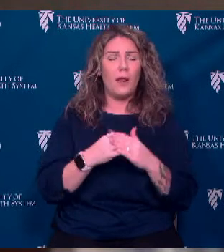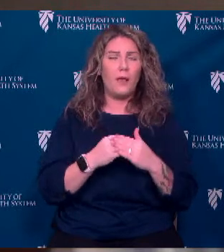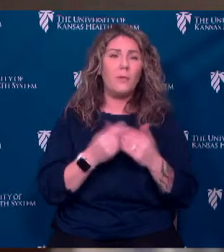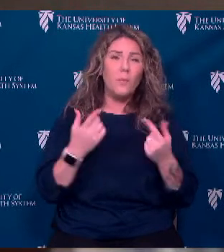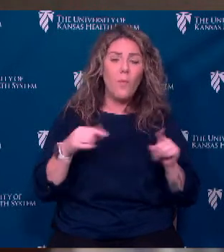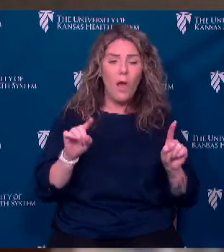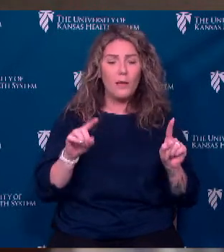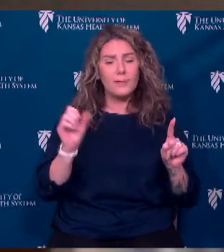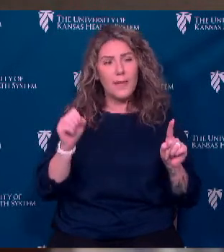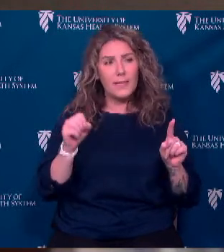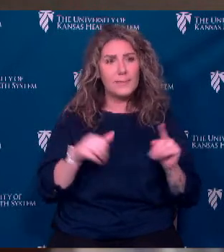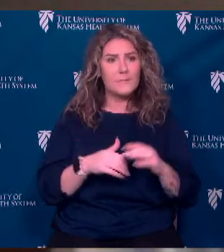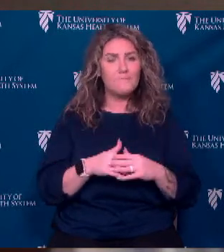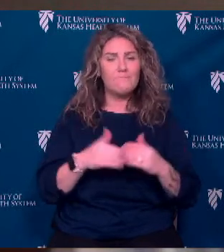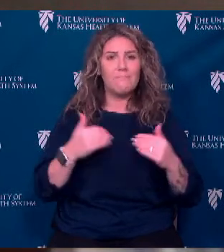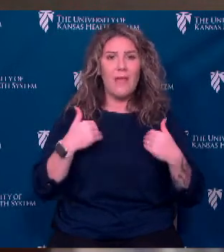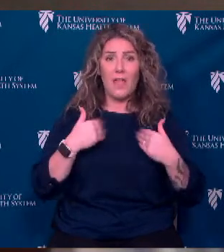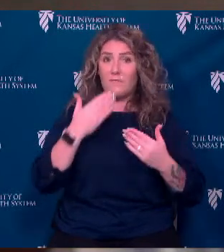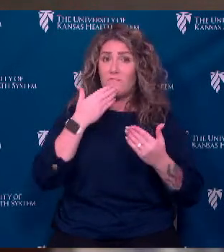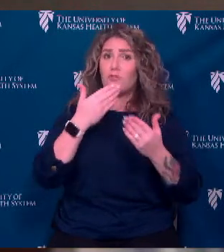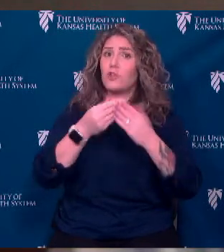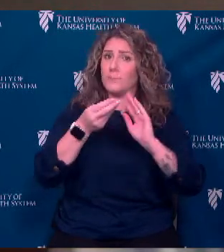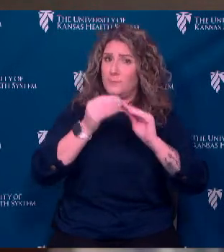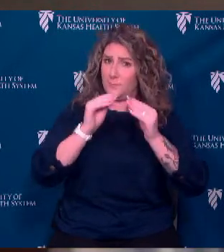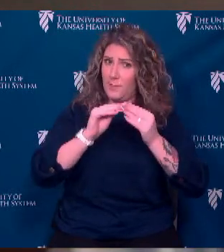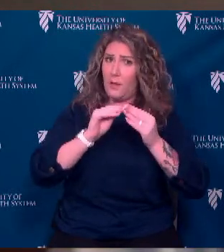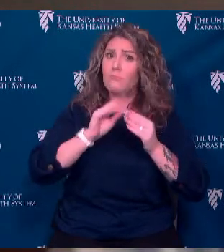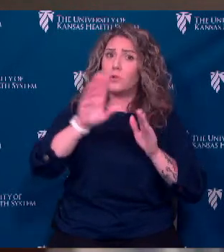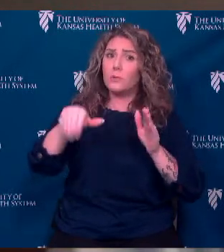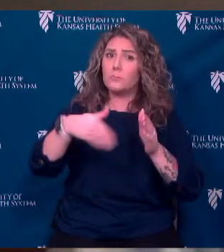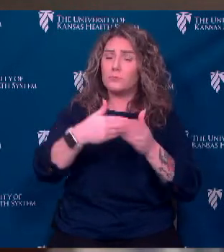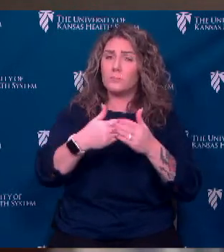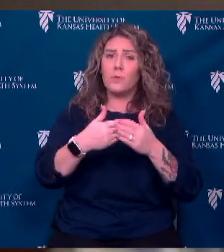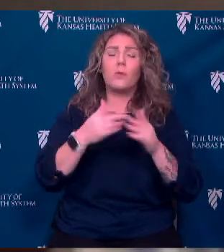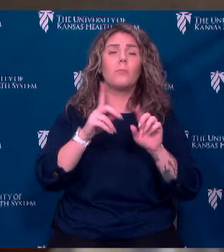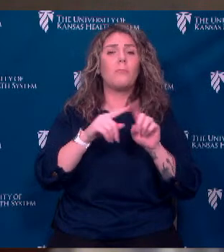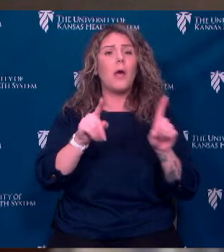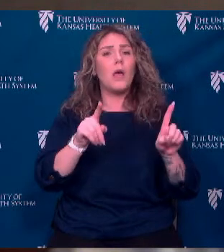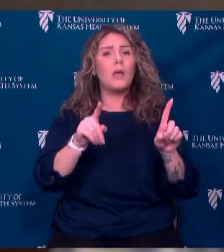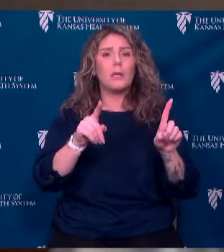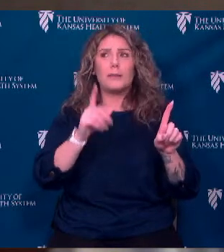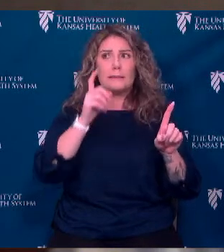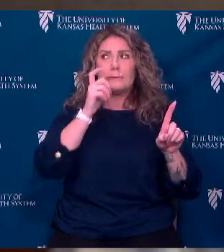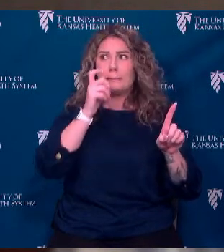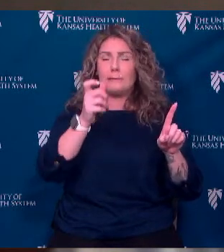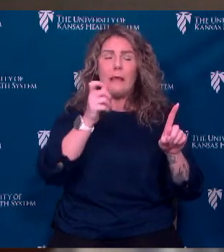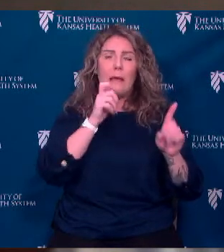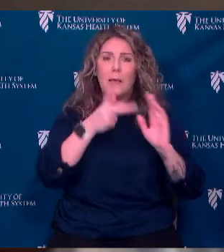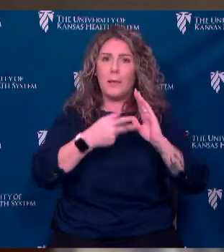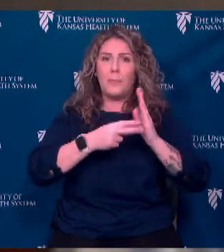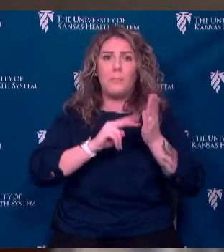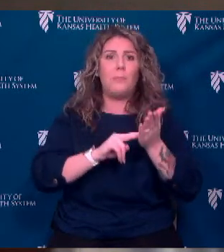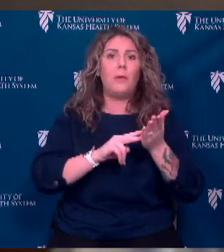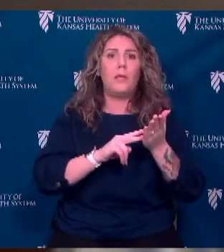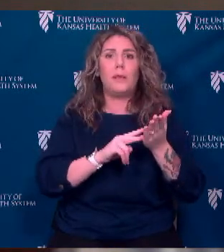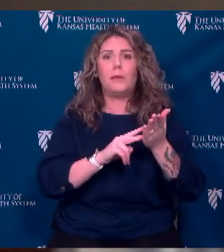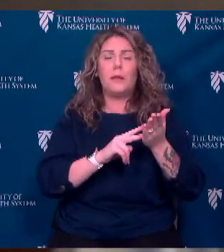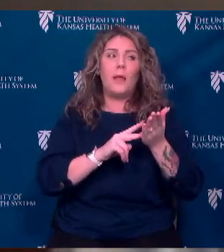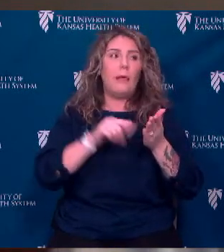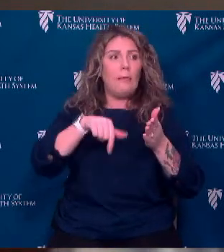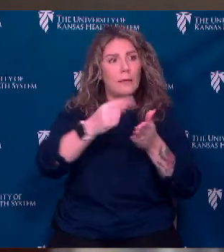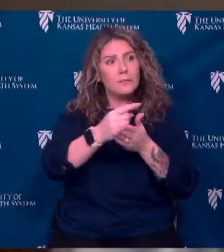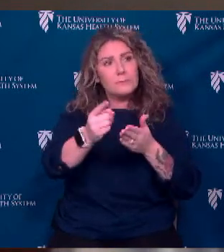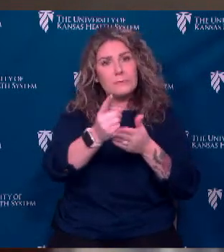is good trend all across the board, we don't think that this is letting up this week, next